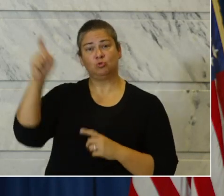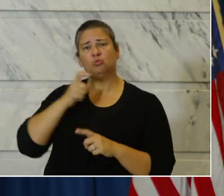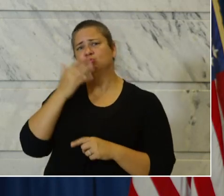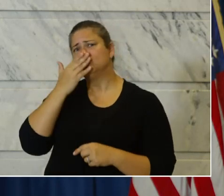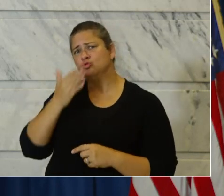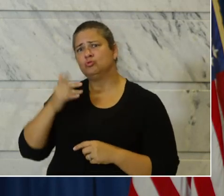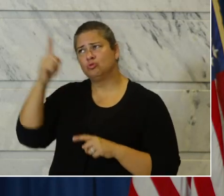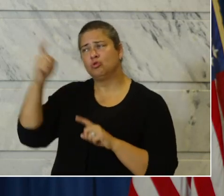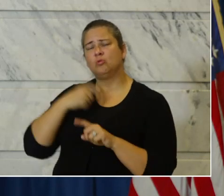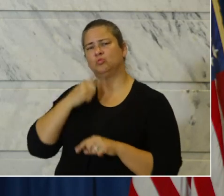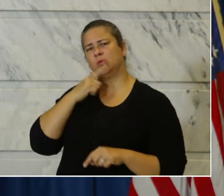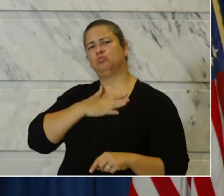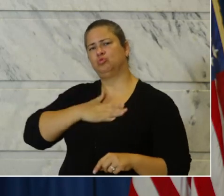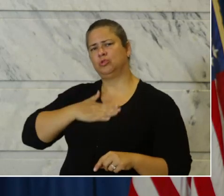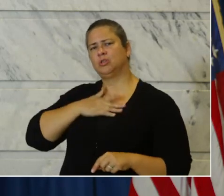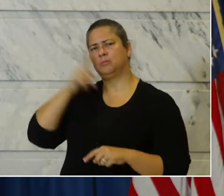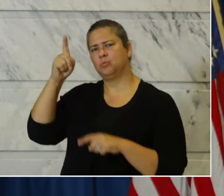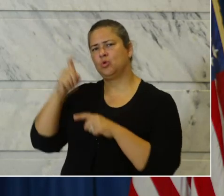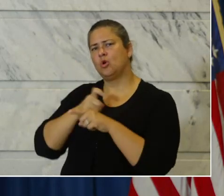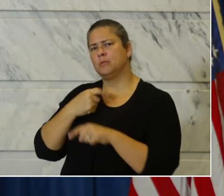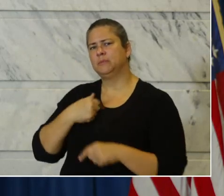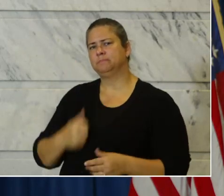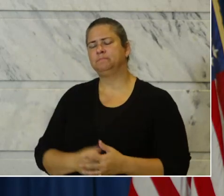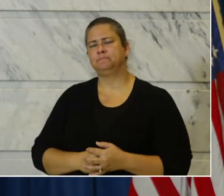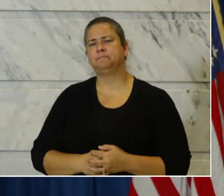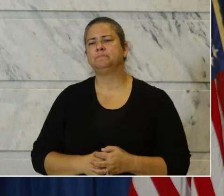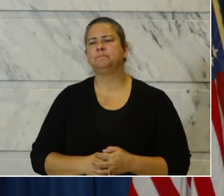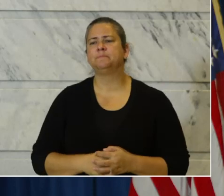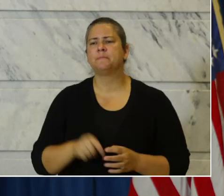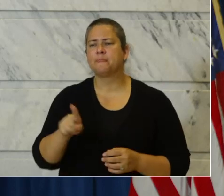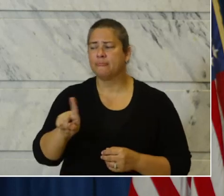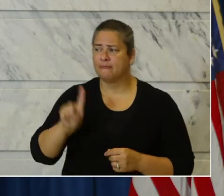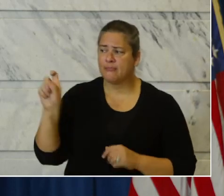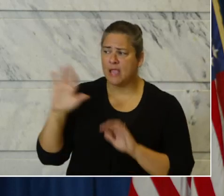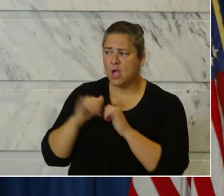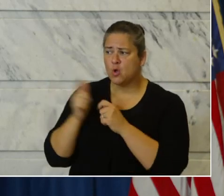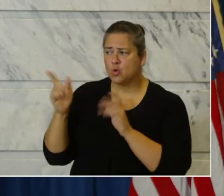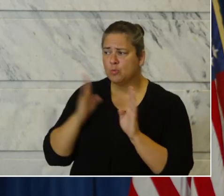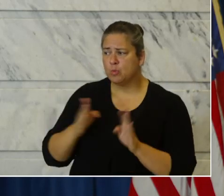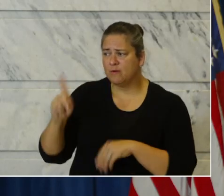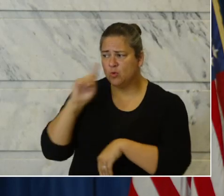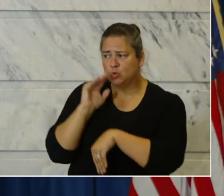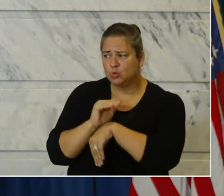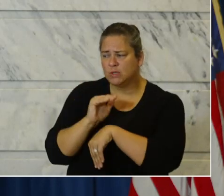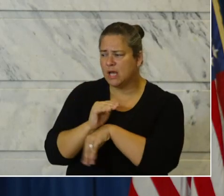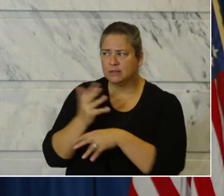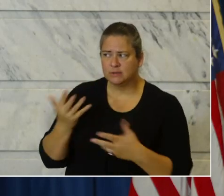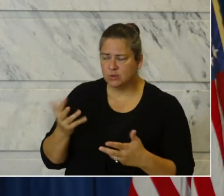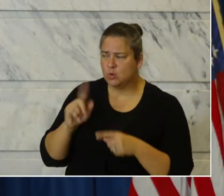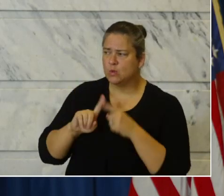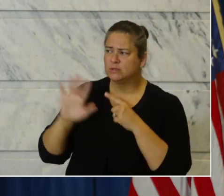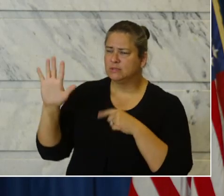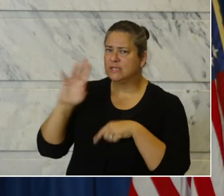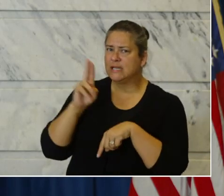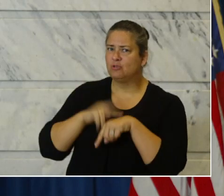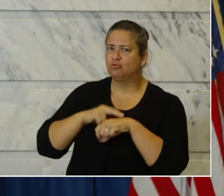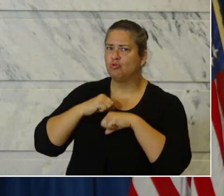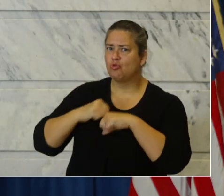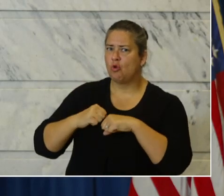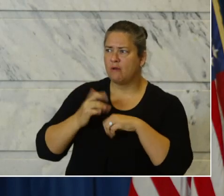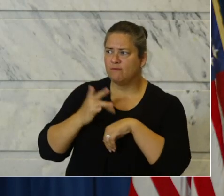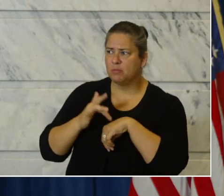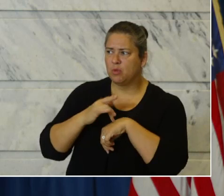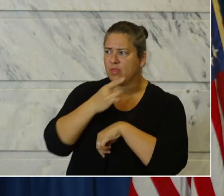I appreciate him making it. Mike. How are you preparing for tonight? What is the level of National Guard troops that are available